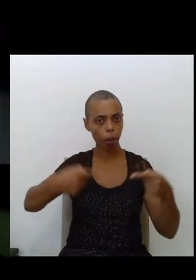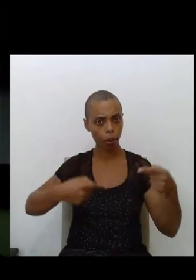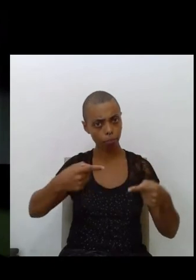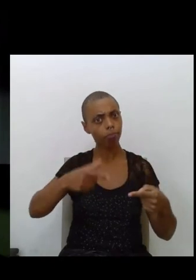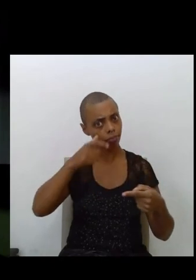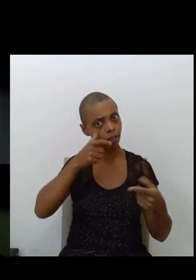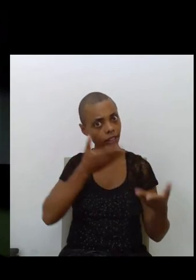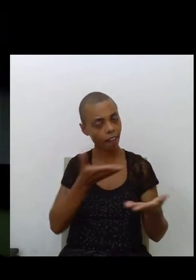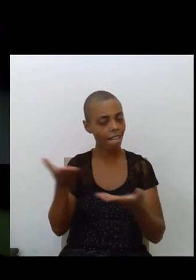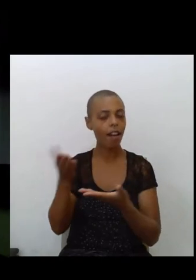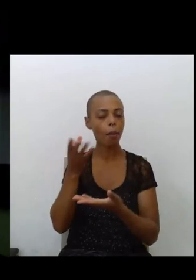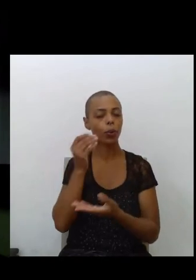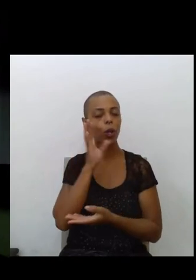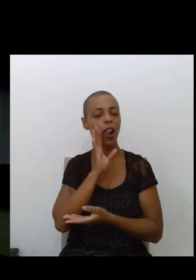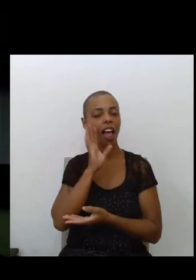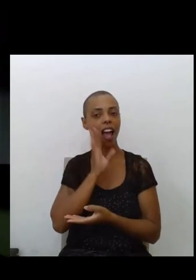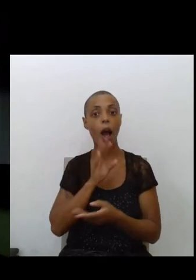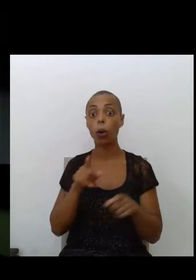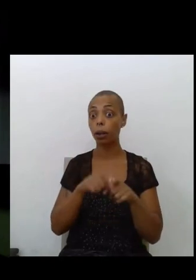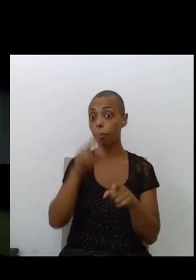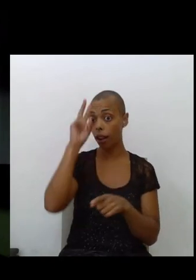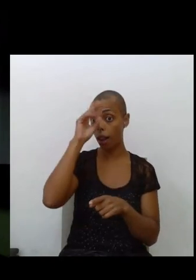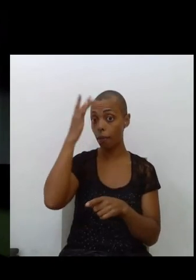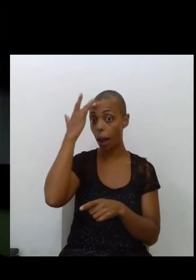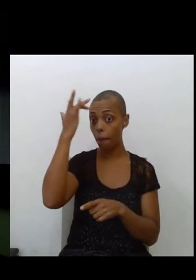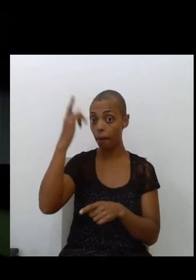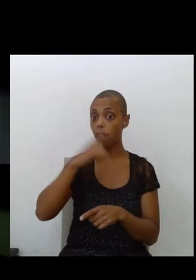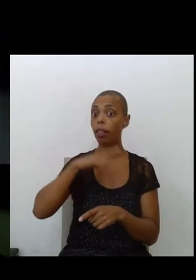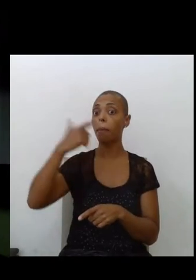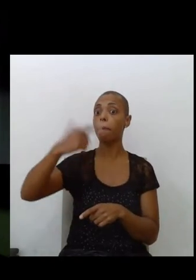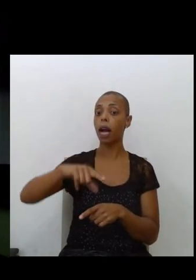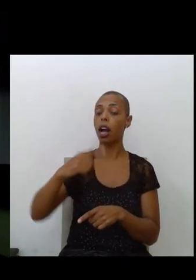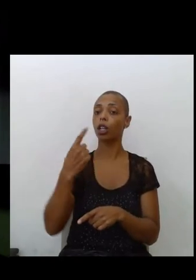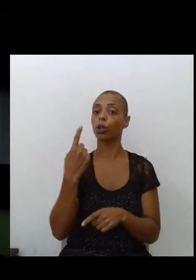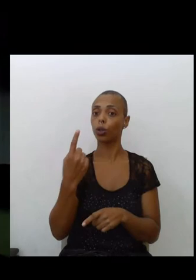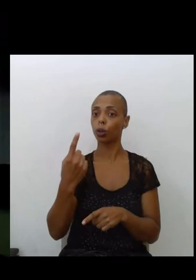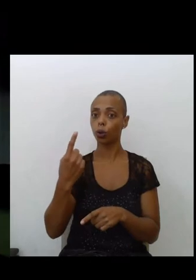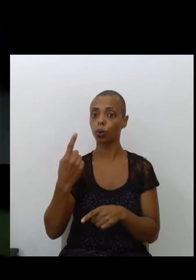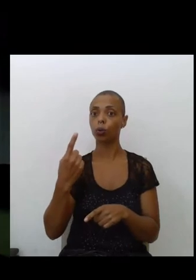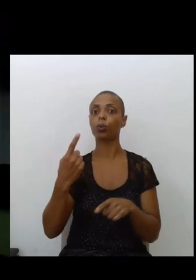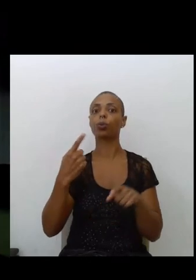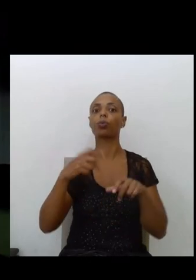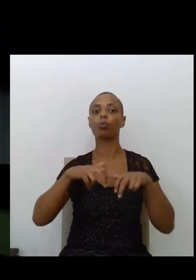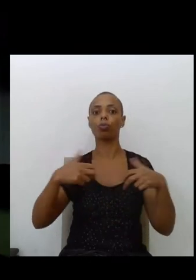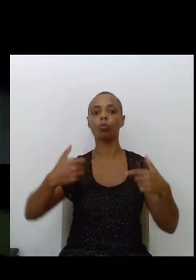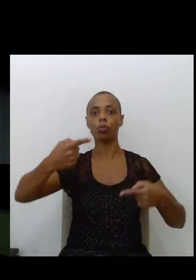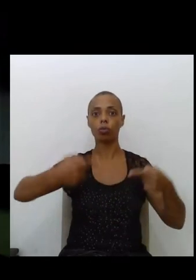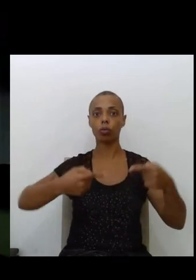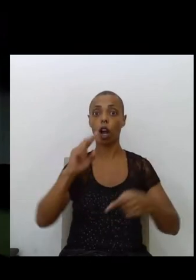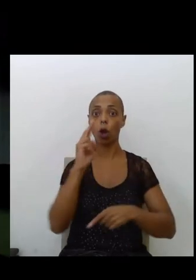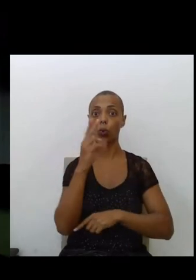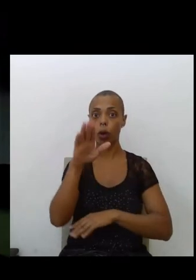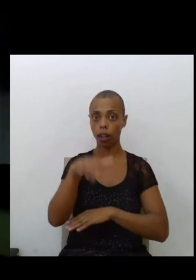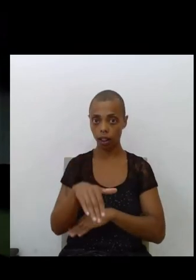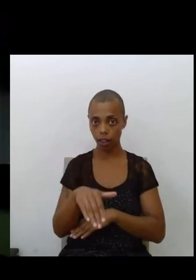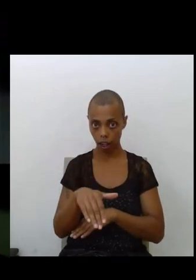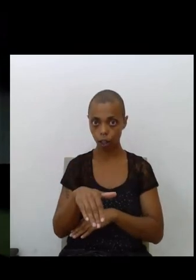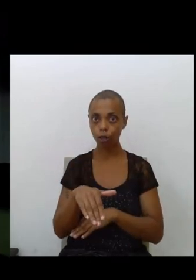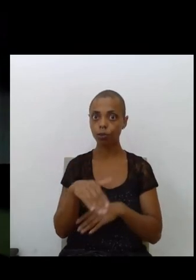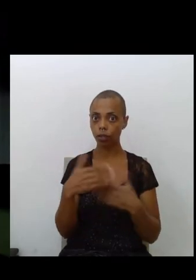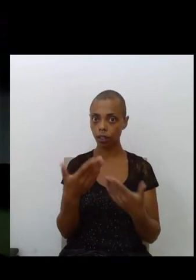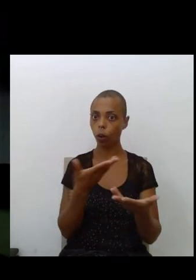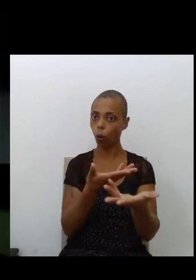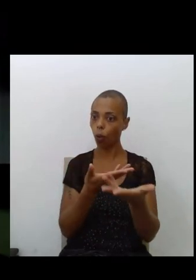session um this is my invitation for you to take a look at it and tomorrow we are going to have another panel at two o'clock